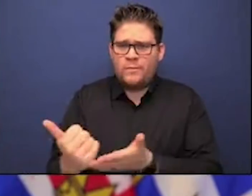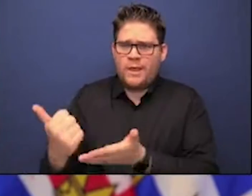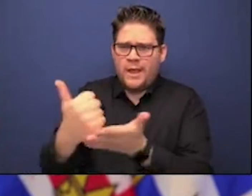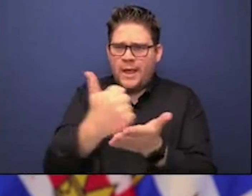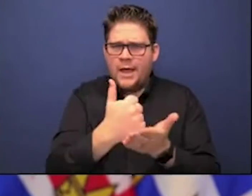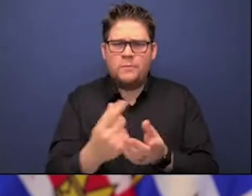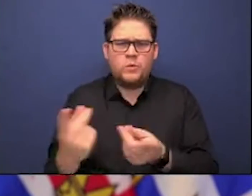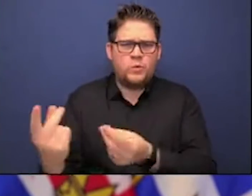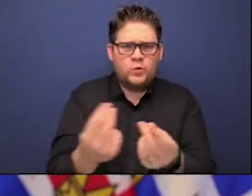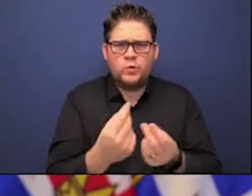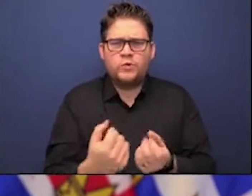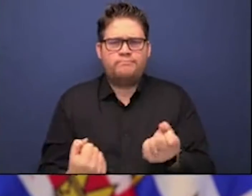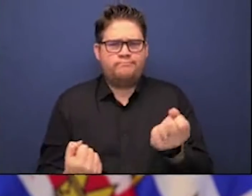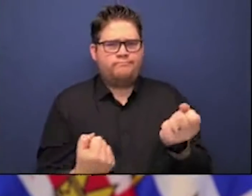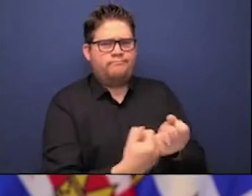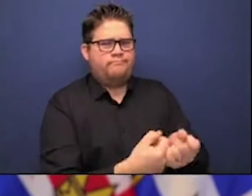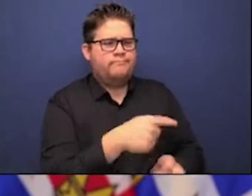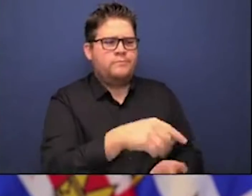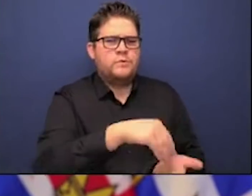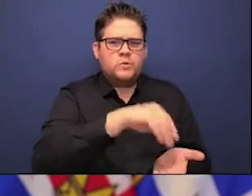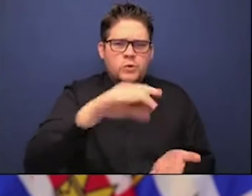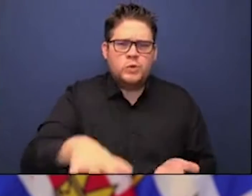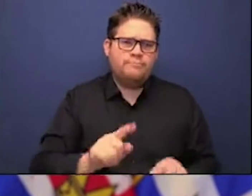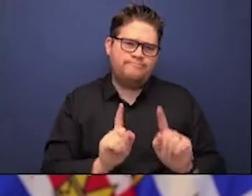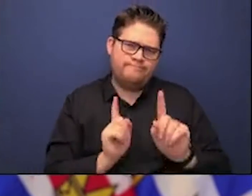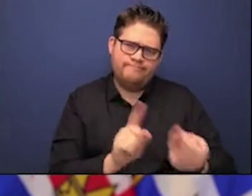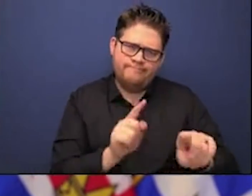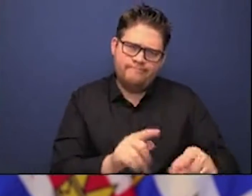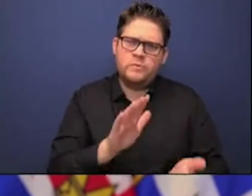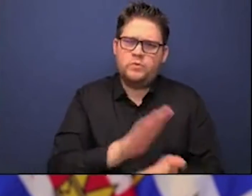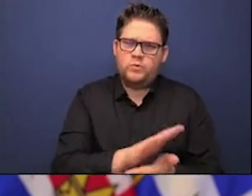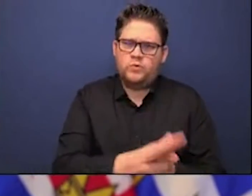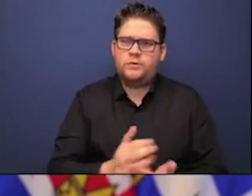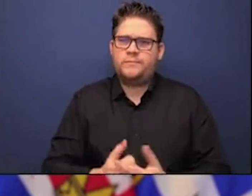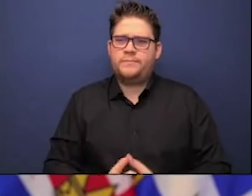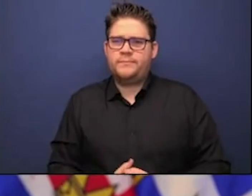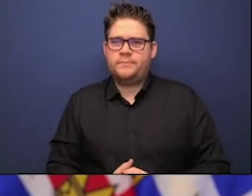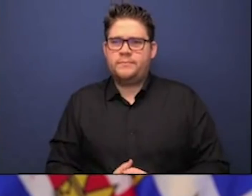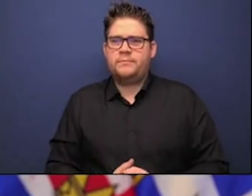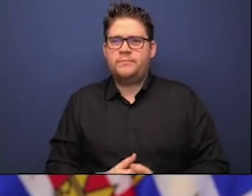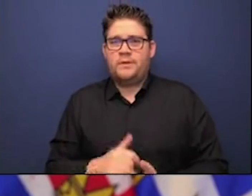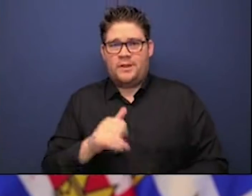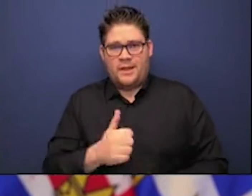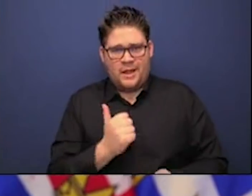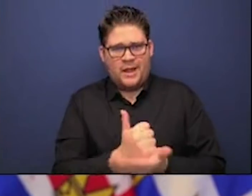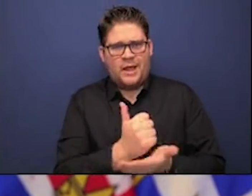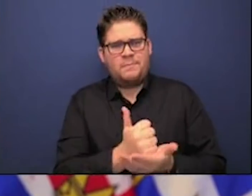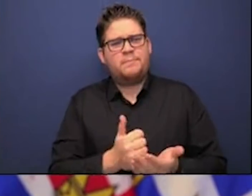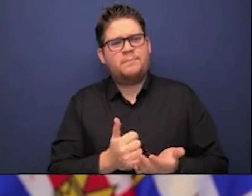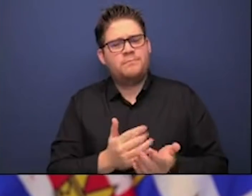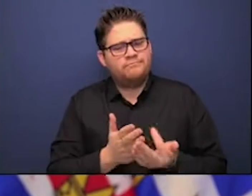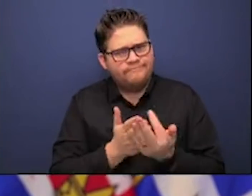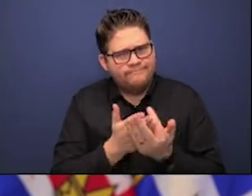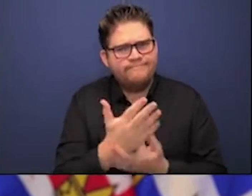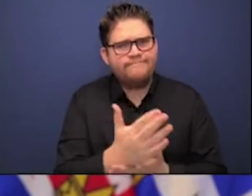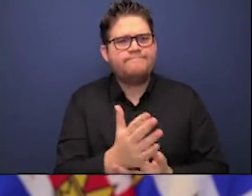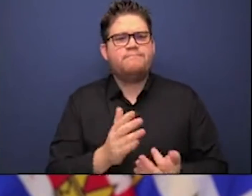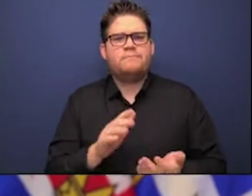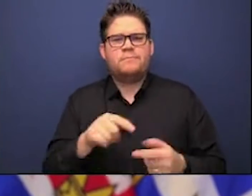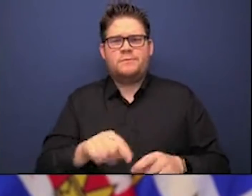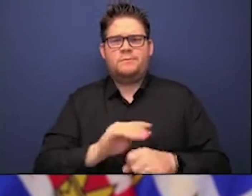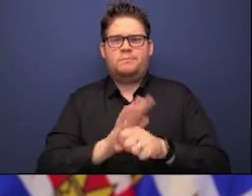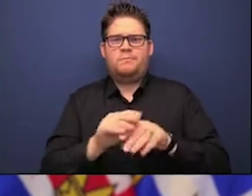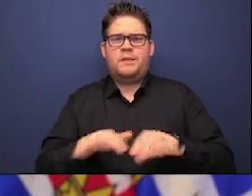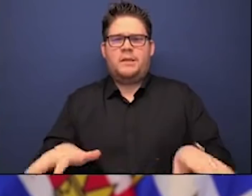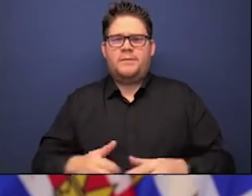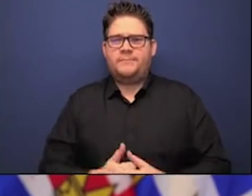been so important to help our communities get through this crisis. Today's announcement is another step in